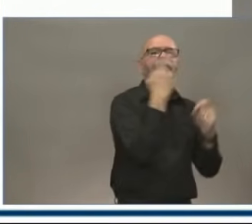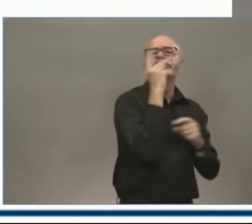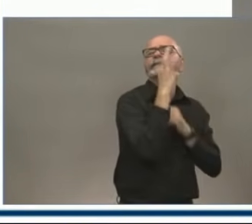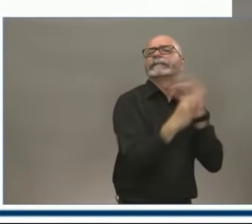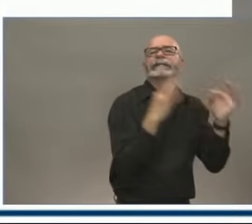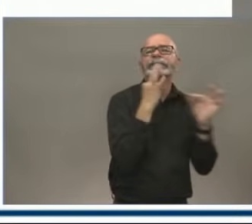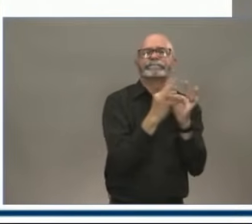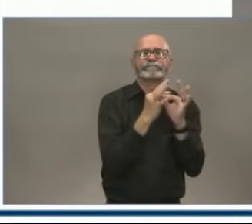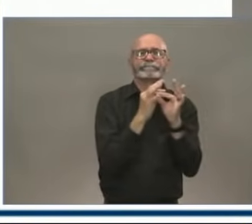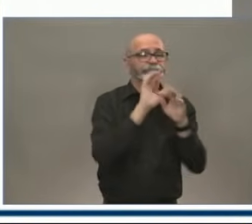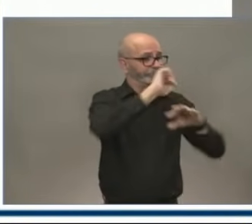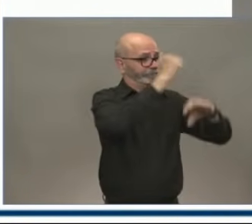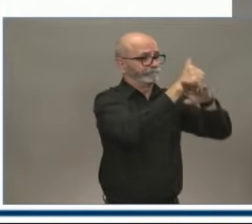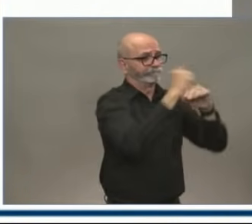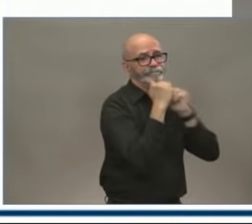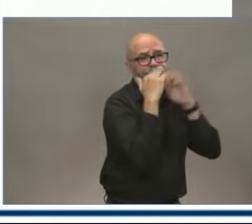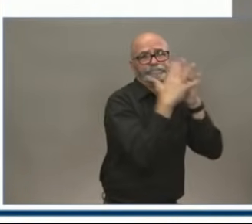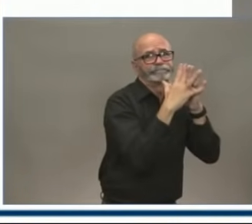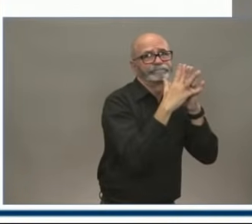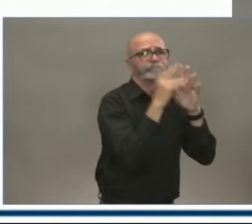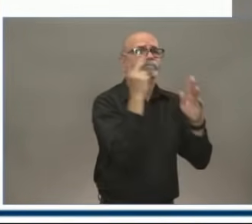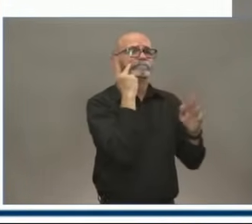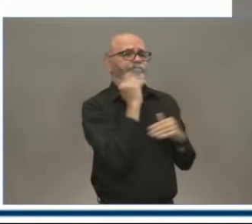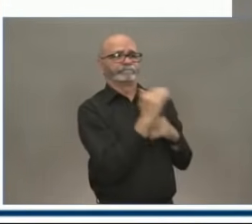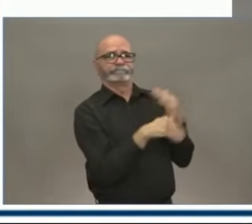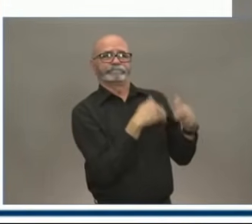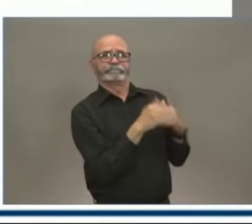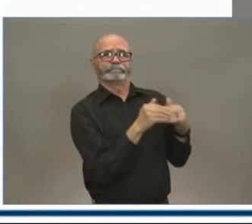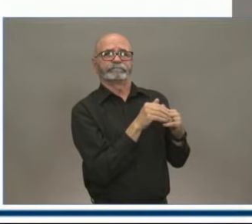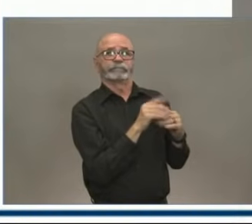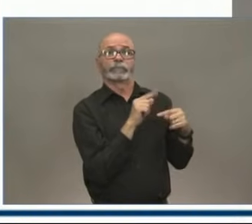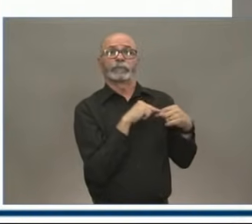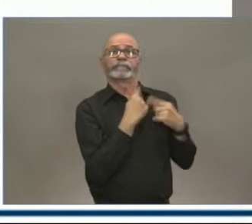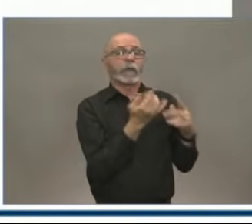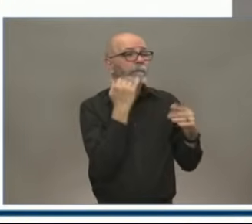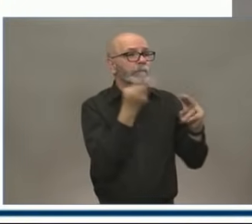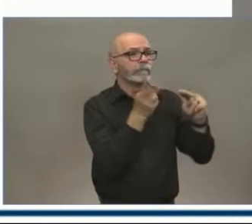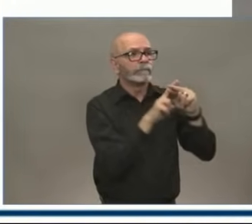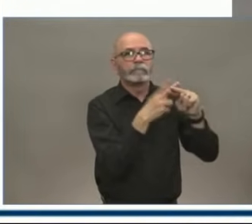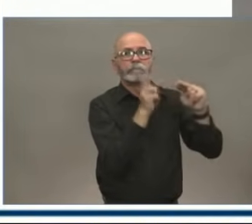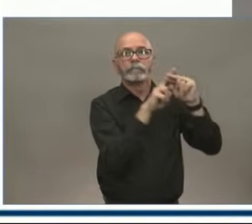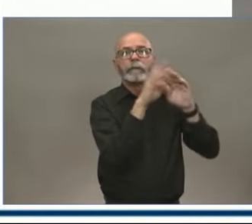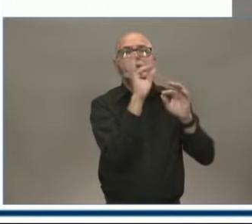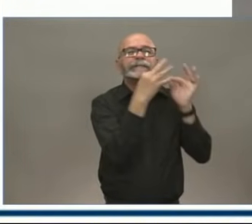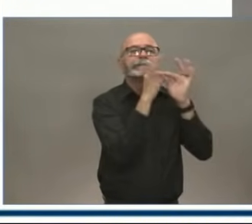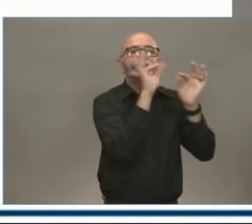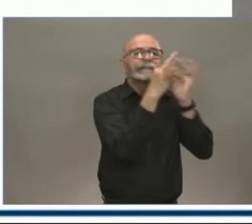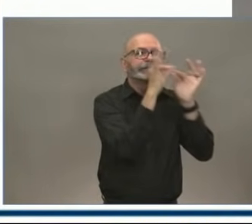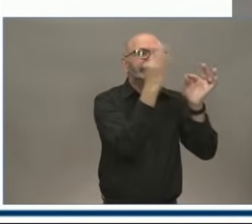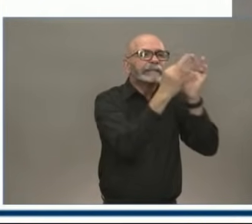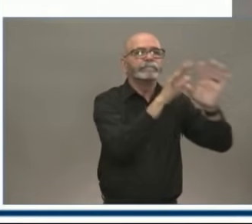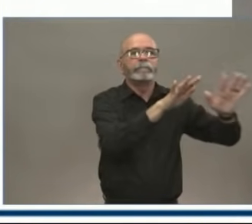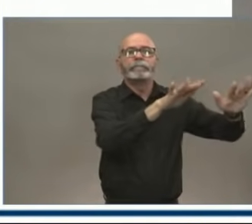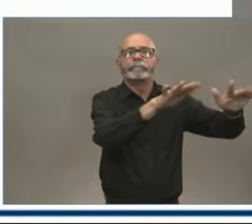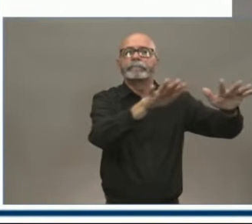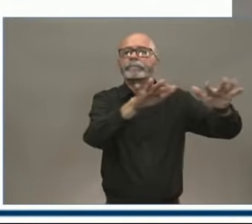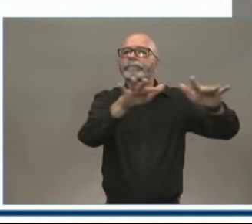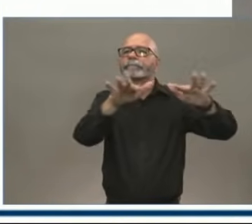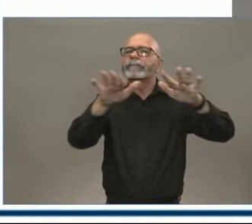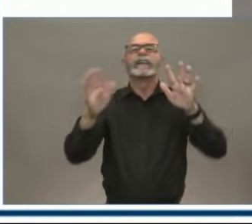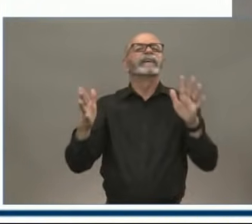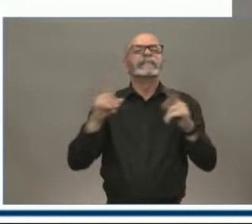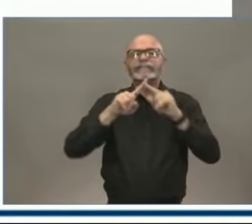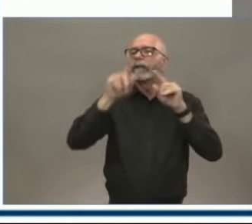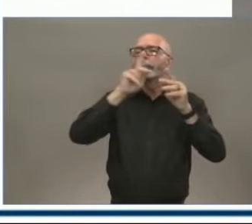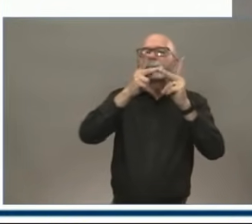sites and the ability to stand up or increase capacity at existing access centers, or